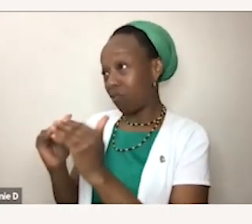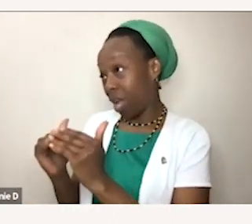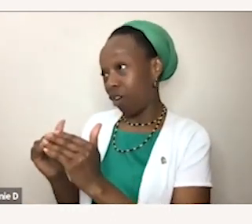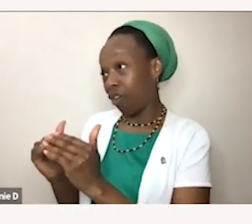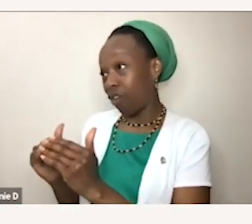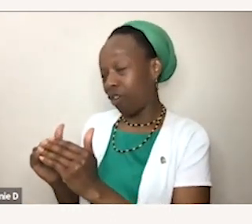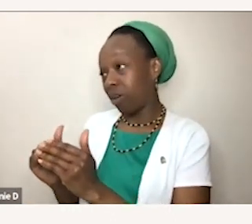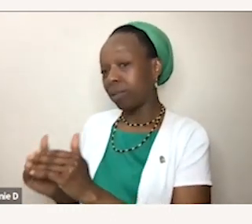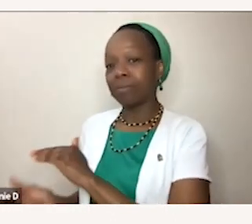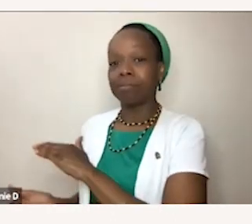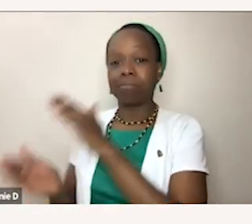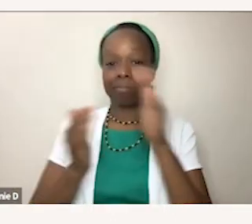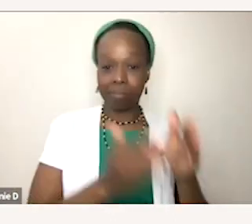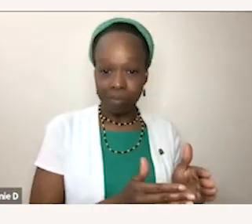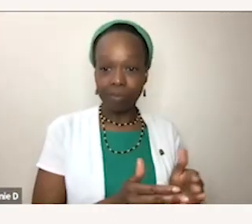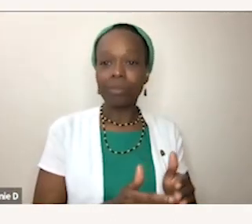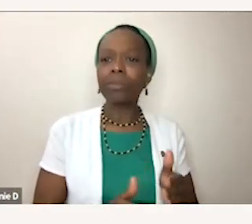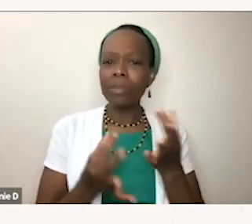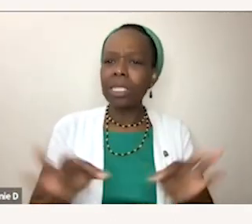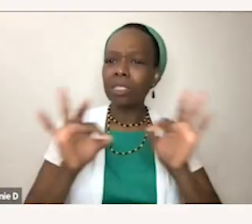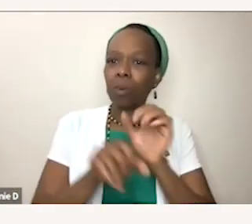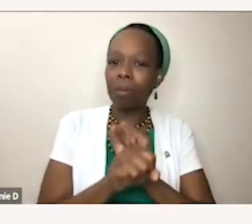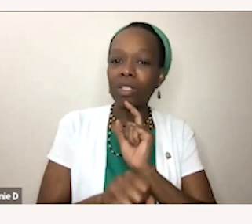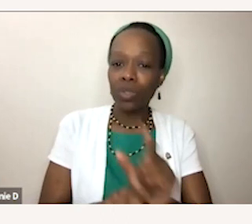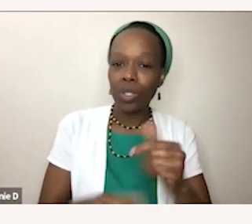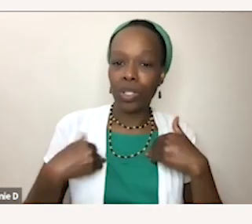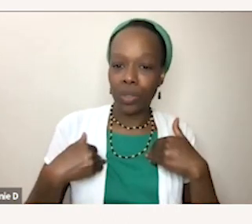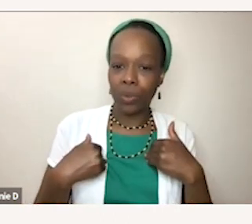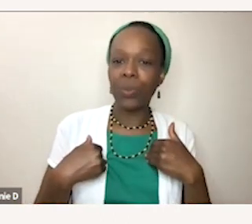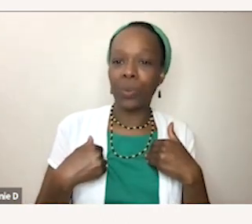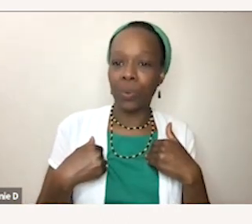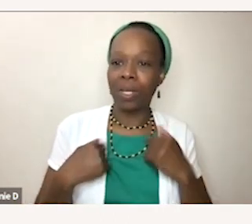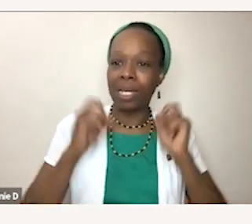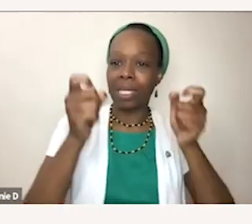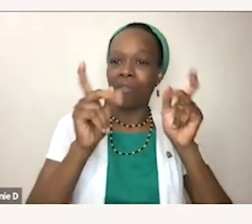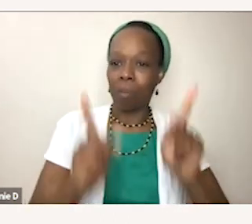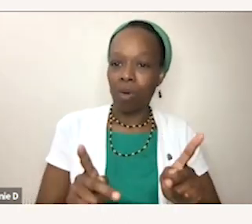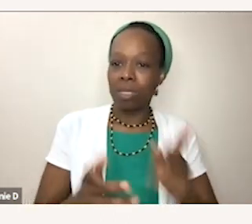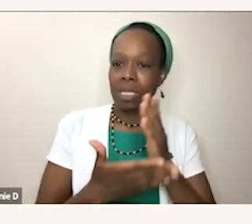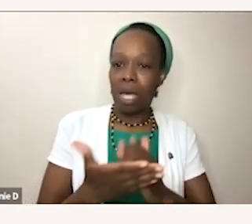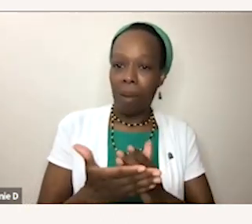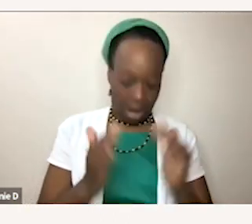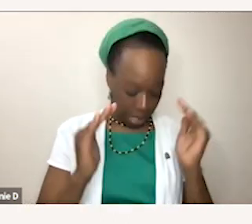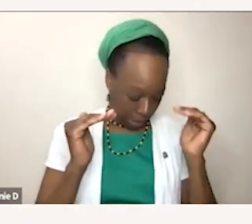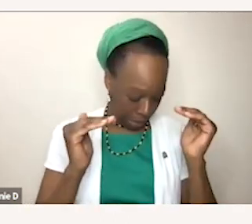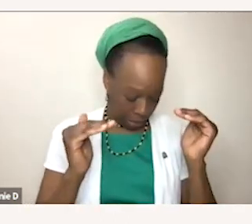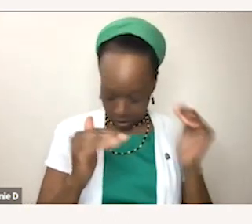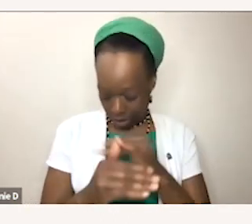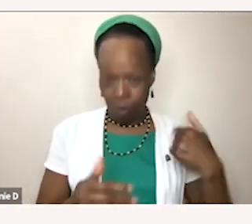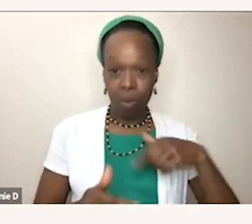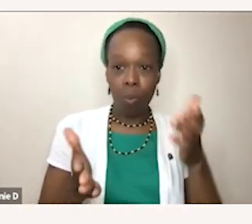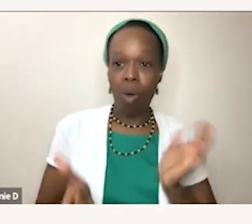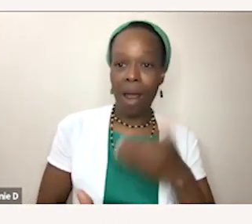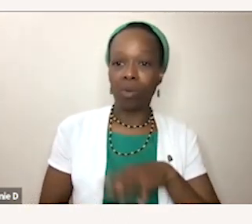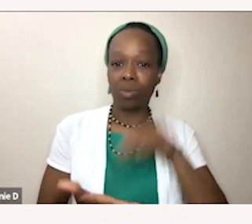we're setting expectations on people, absolutely. And within the school environment, we want our students to have expectations, and we want